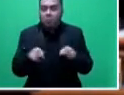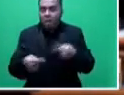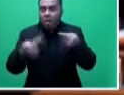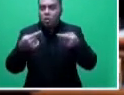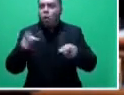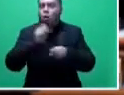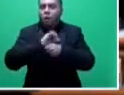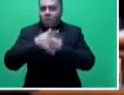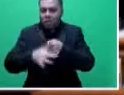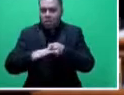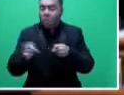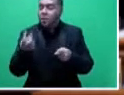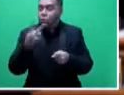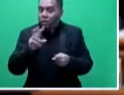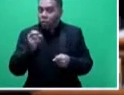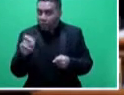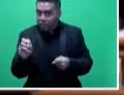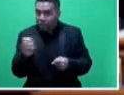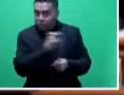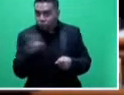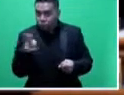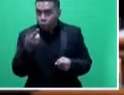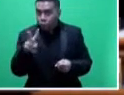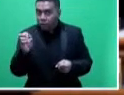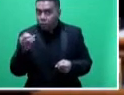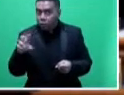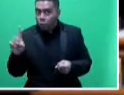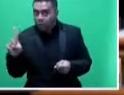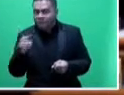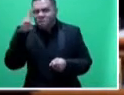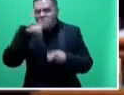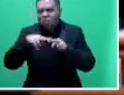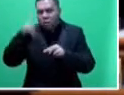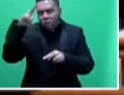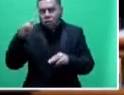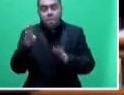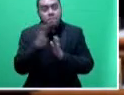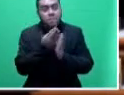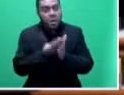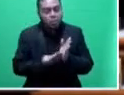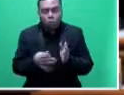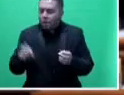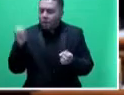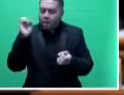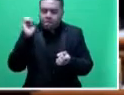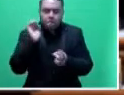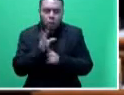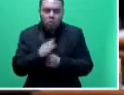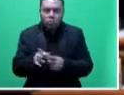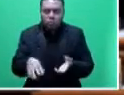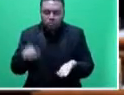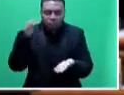Finally, with the 2020 to 2021 Fiji National Budget, we have scored an important try and are closer to